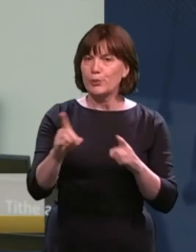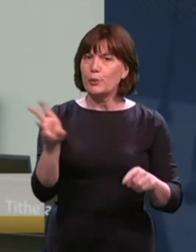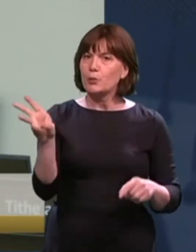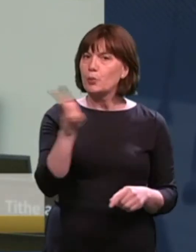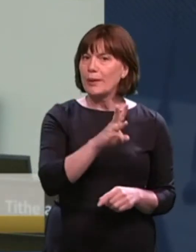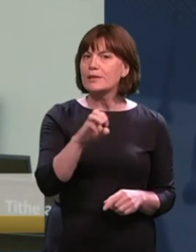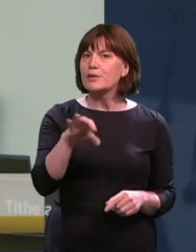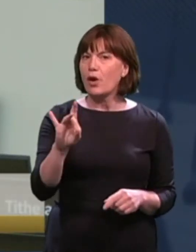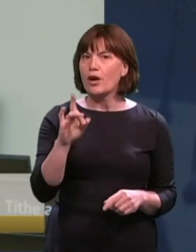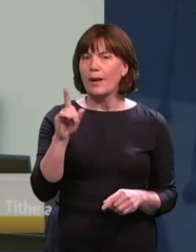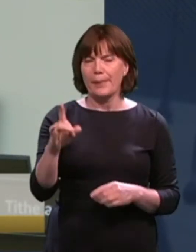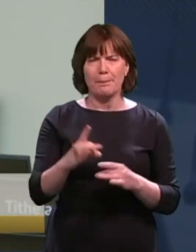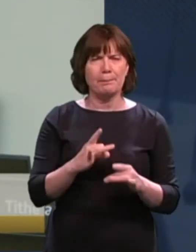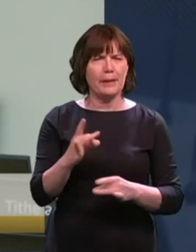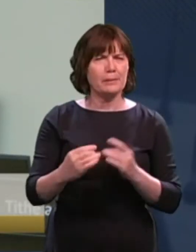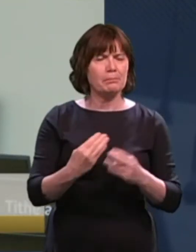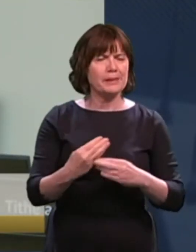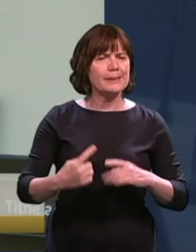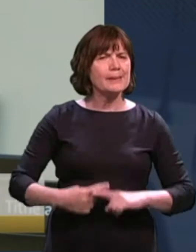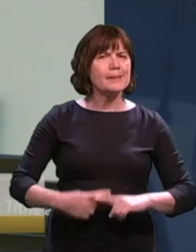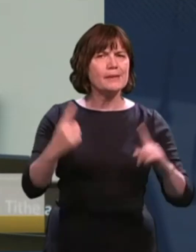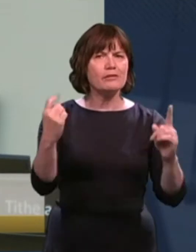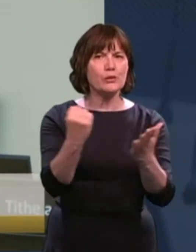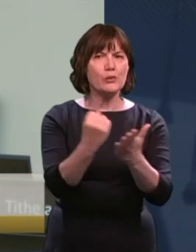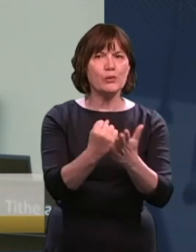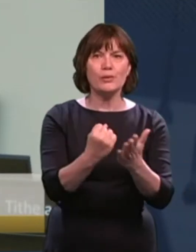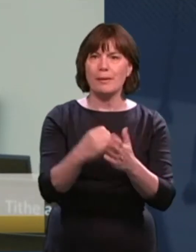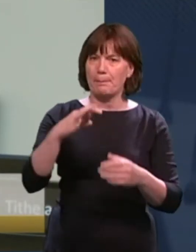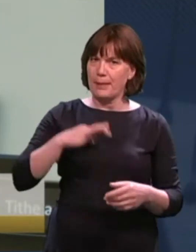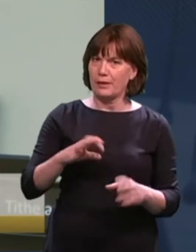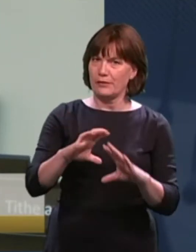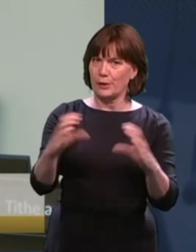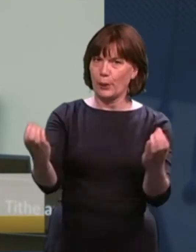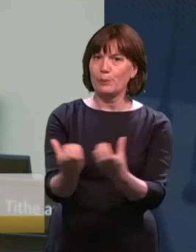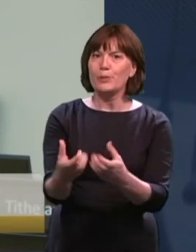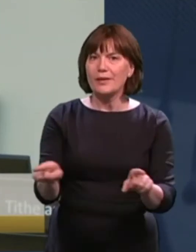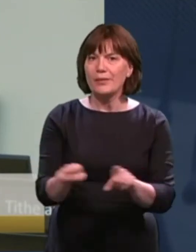difference that that makes, not just to students but to the broader community there.